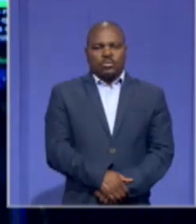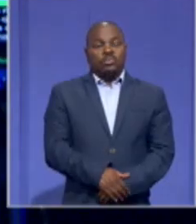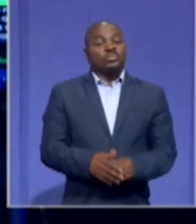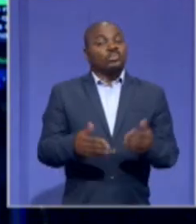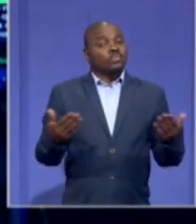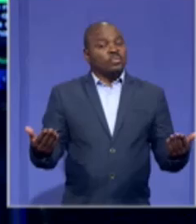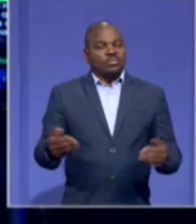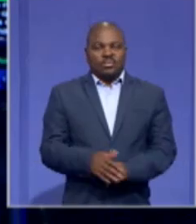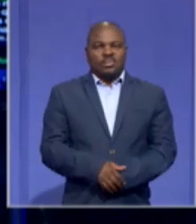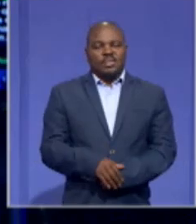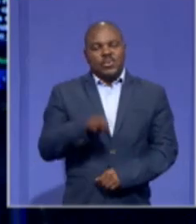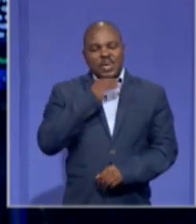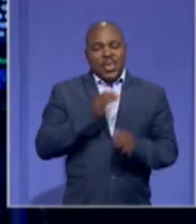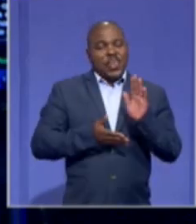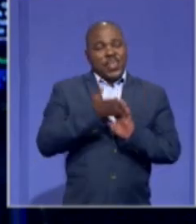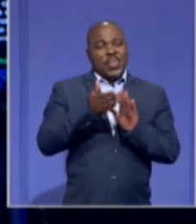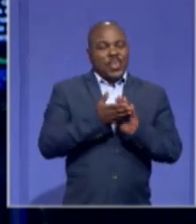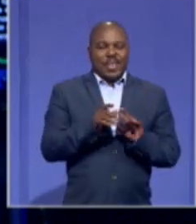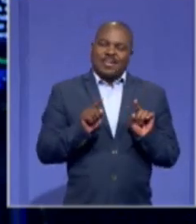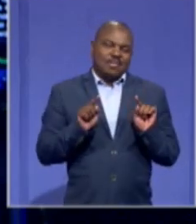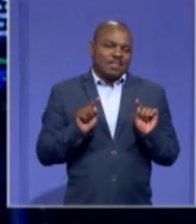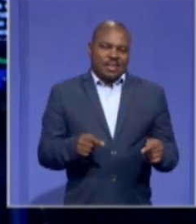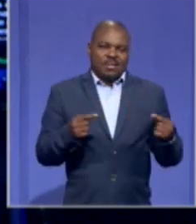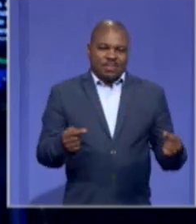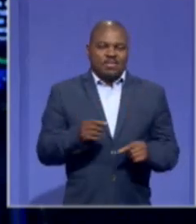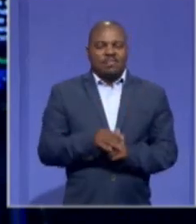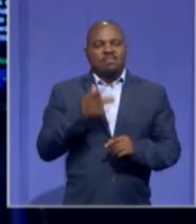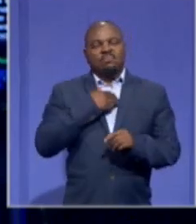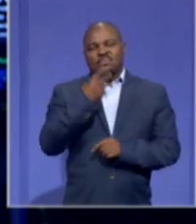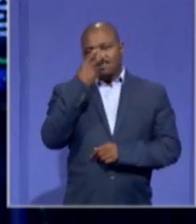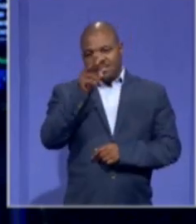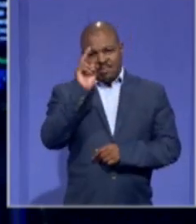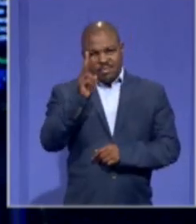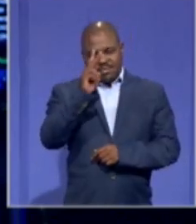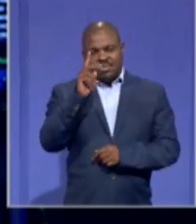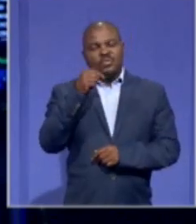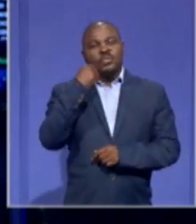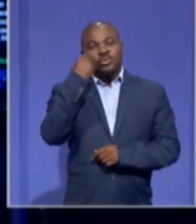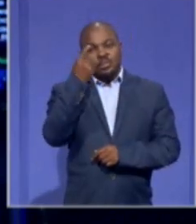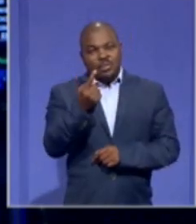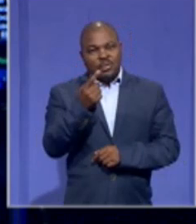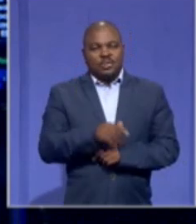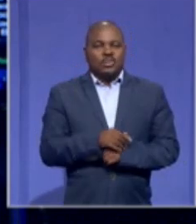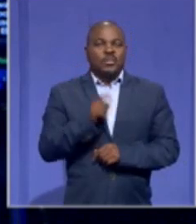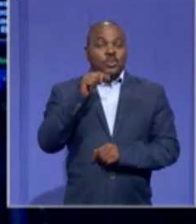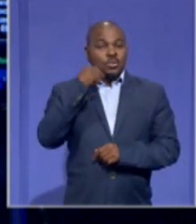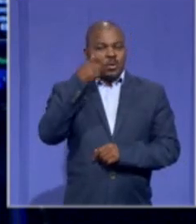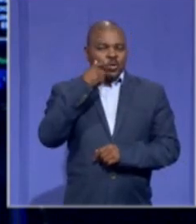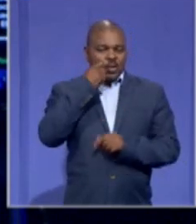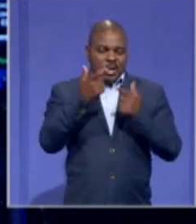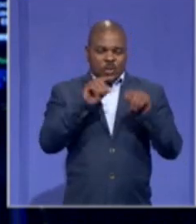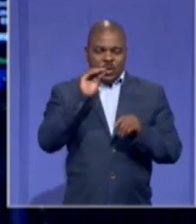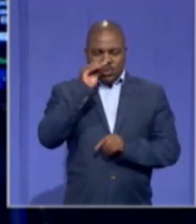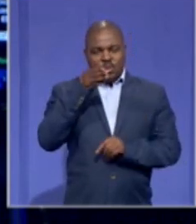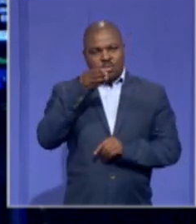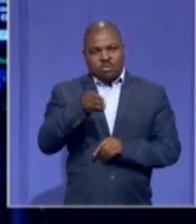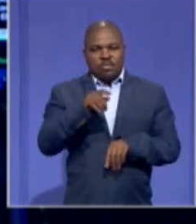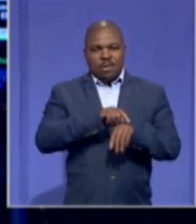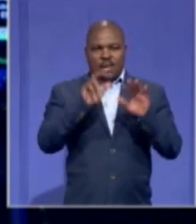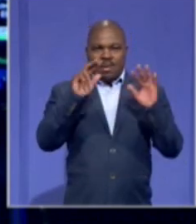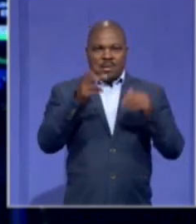Weso ho rolla ha so qeta muru ha re kopane hape ho sasa kopana le moifo wa Setswana ka hora ya